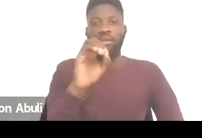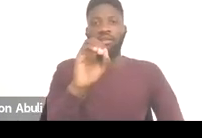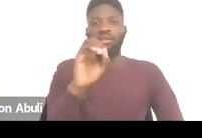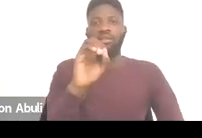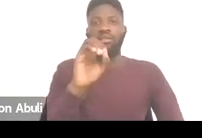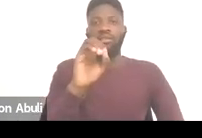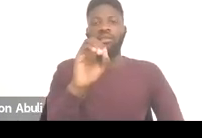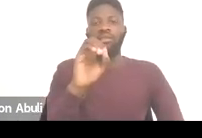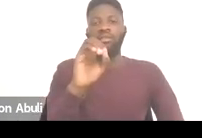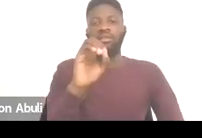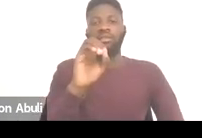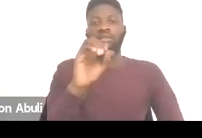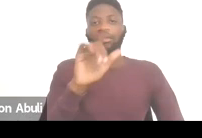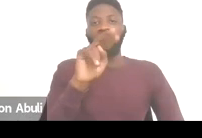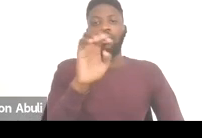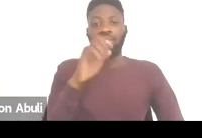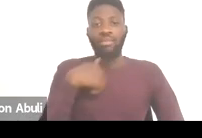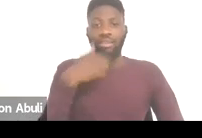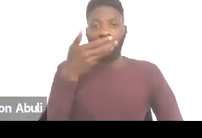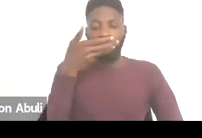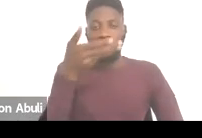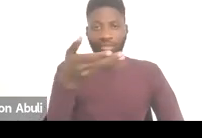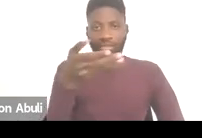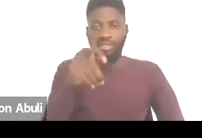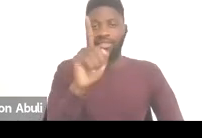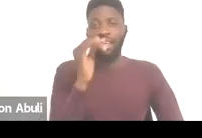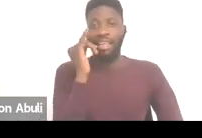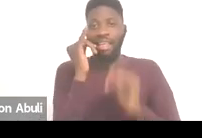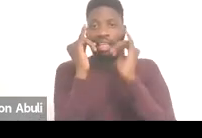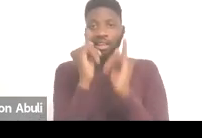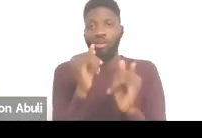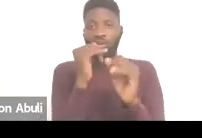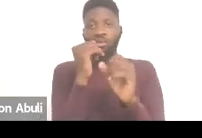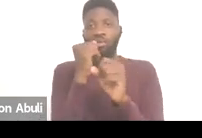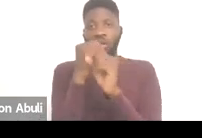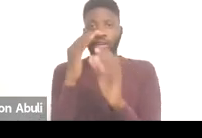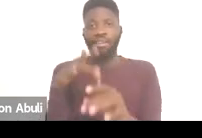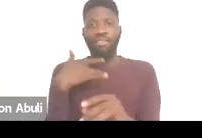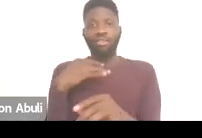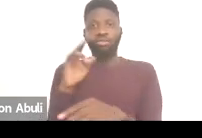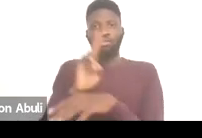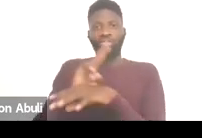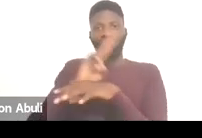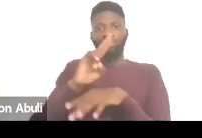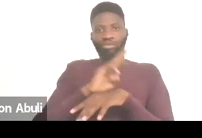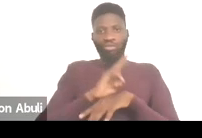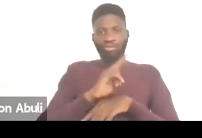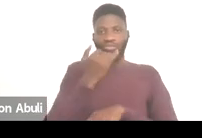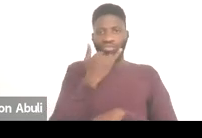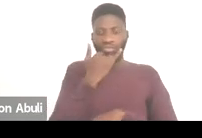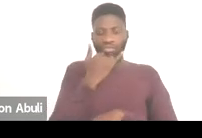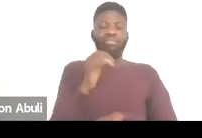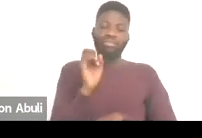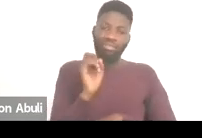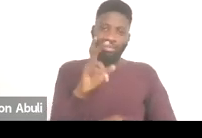you're a new employee and you feel like you're being misused. The good thing is having candid conversations